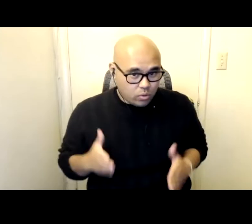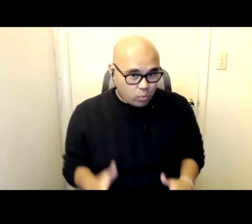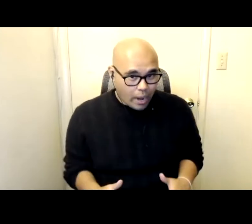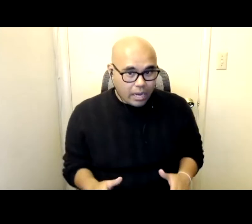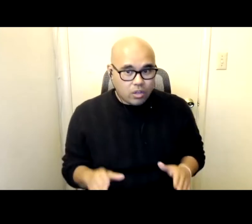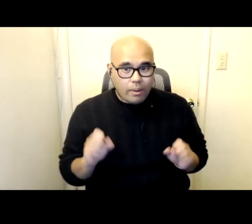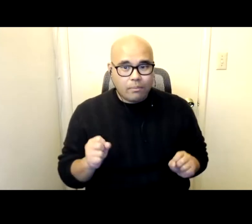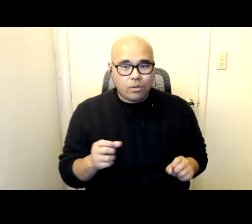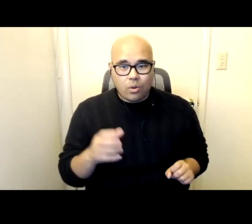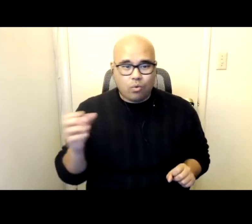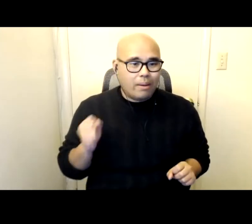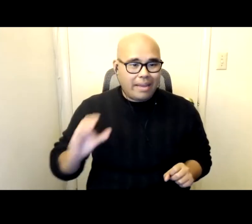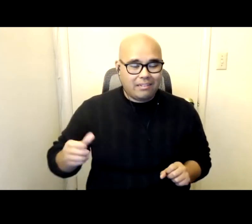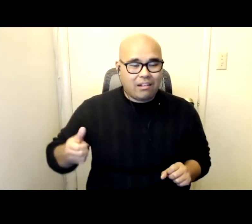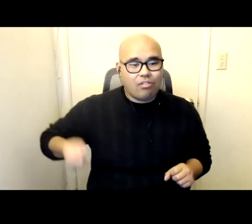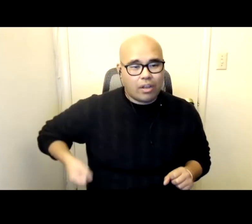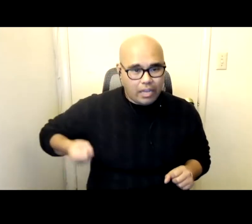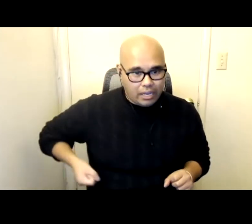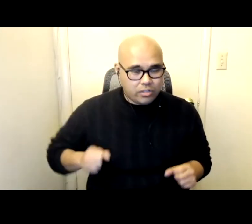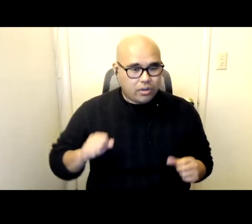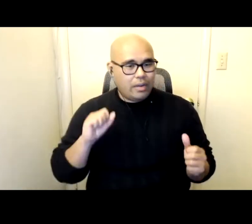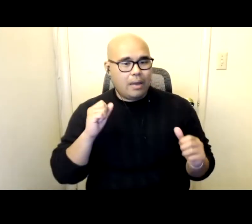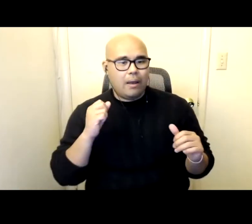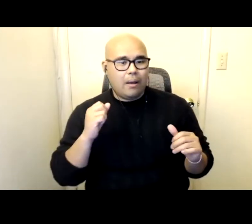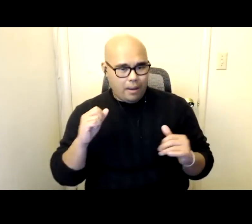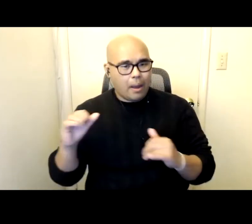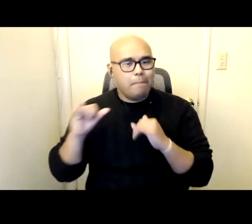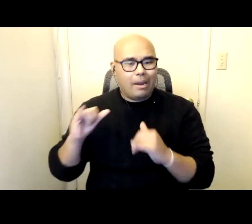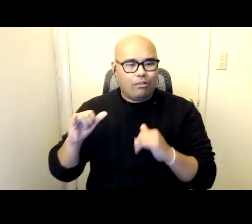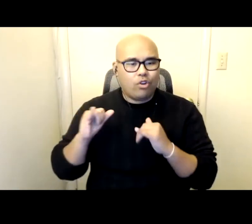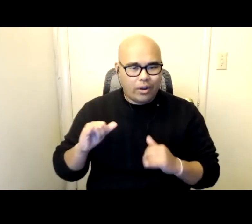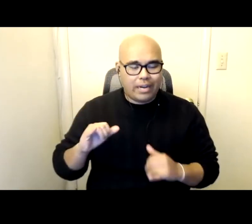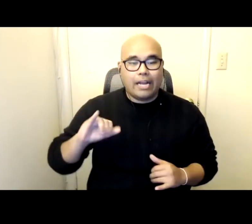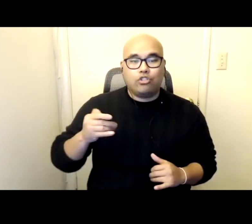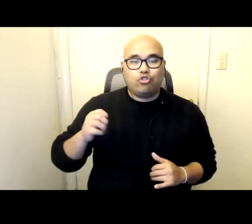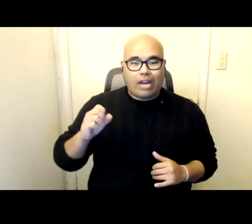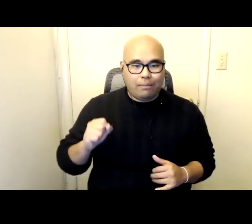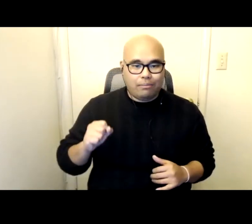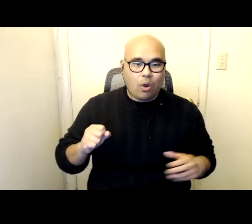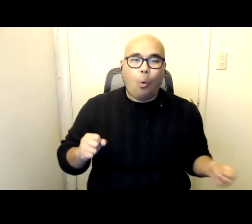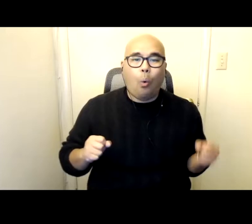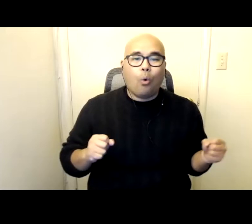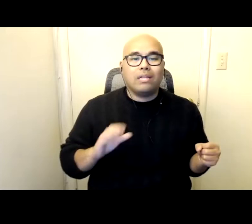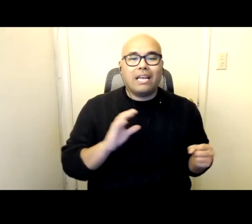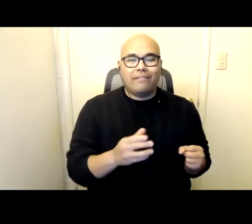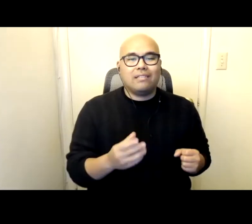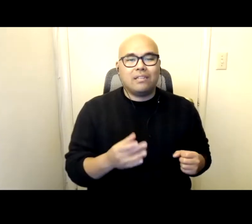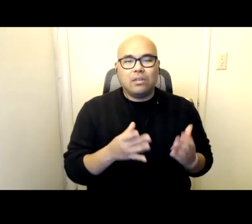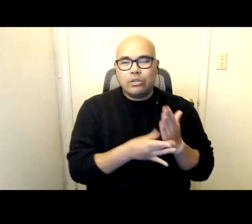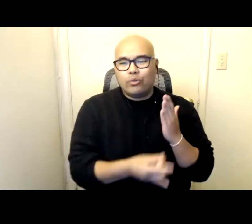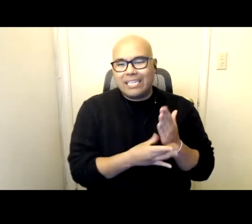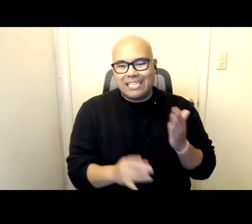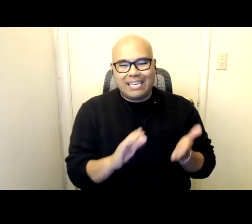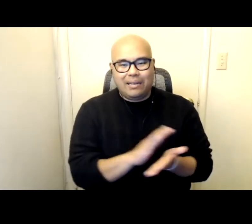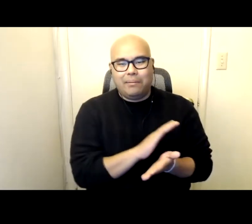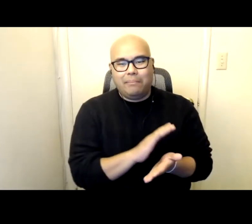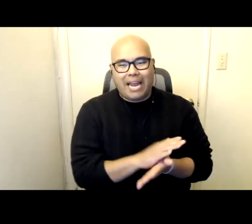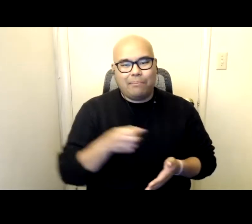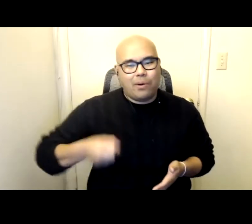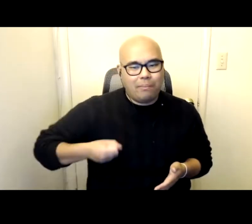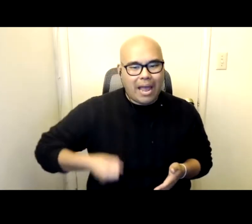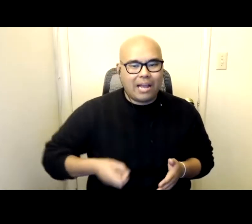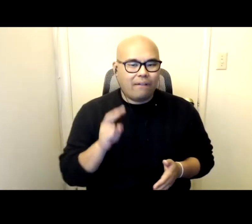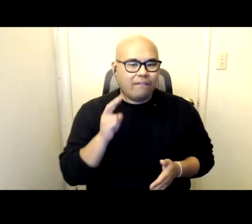gripping his luggage, mirroring James's grasp on the greasy paper bag of